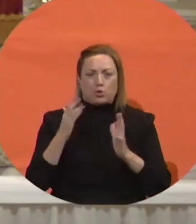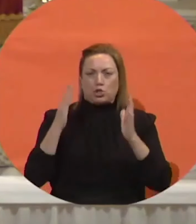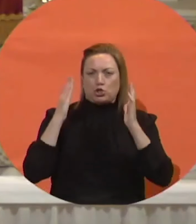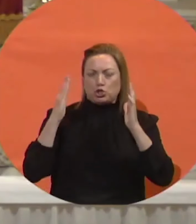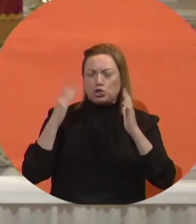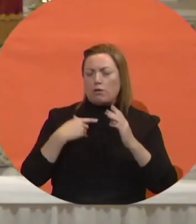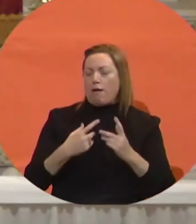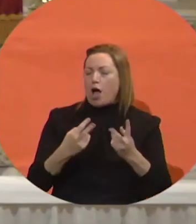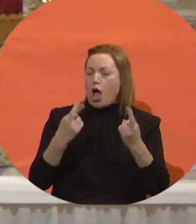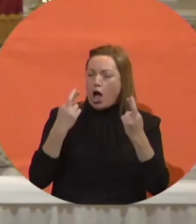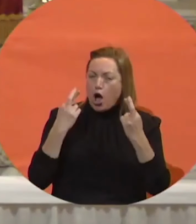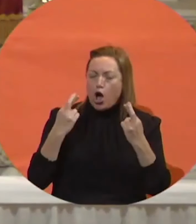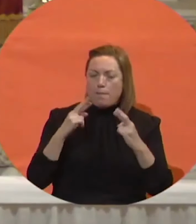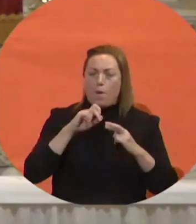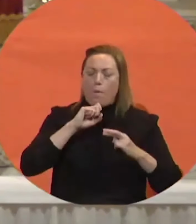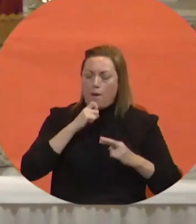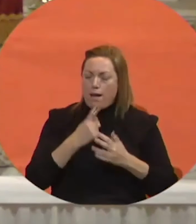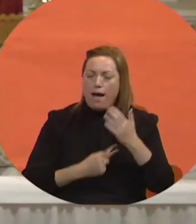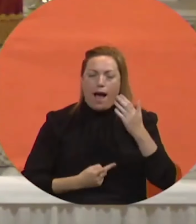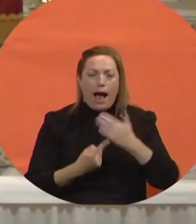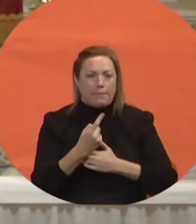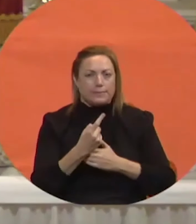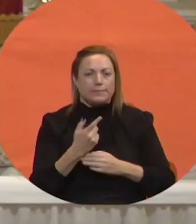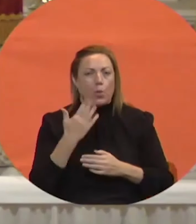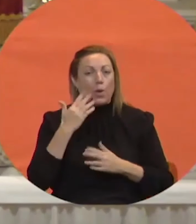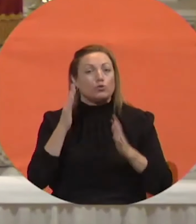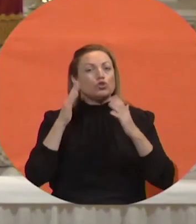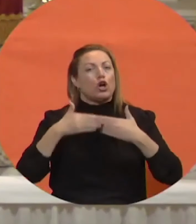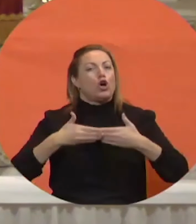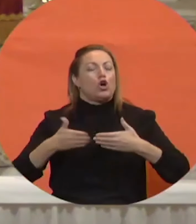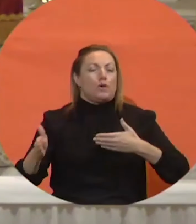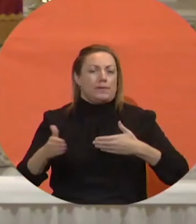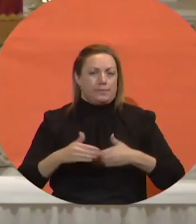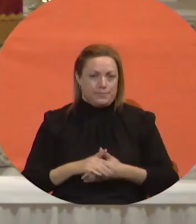I pray it is so.